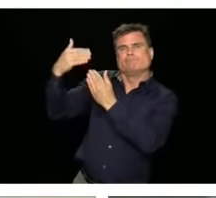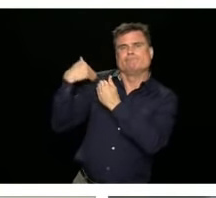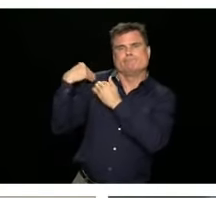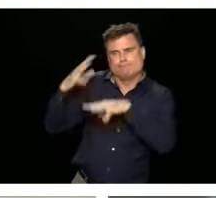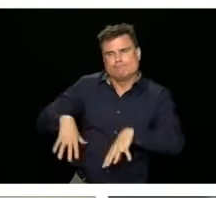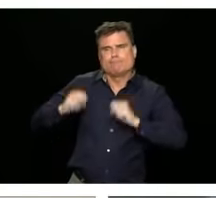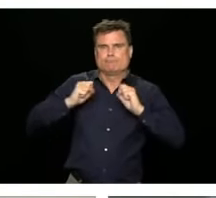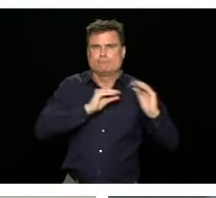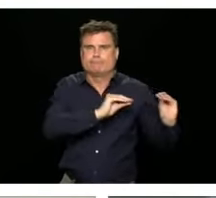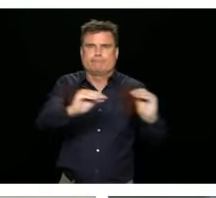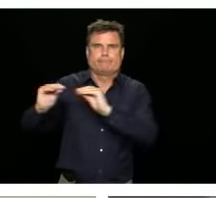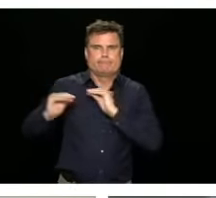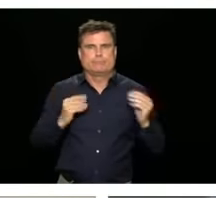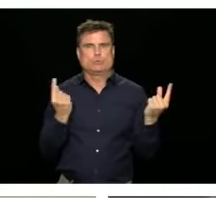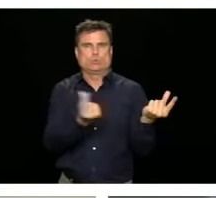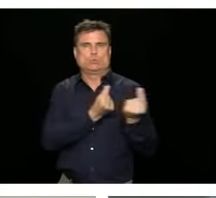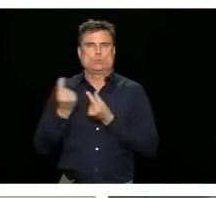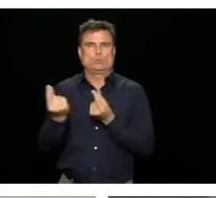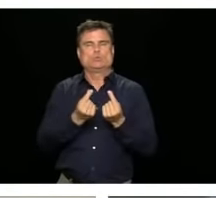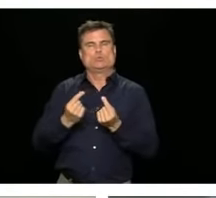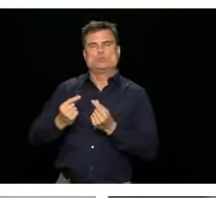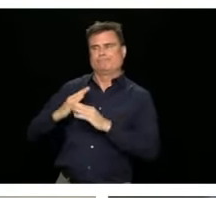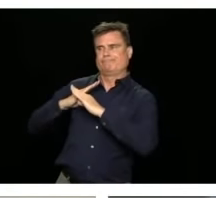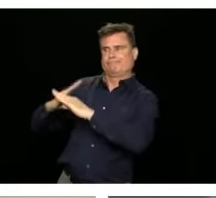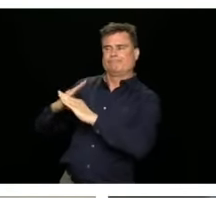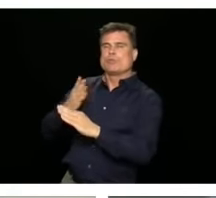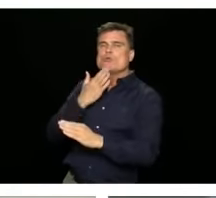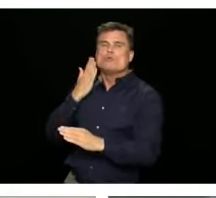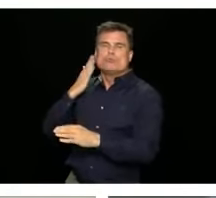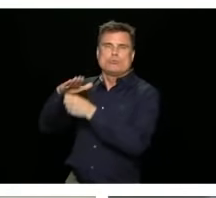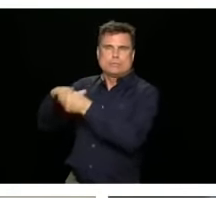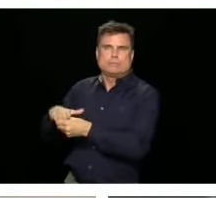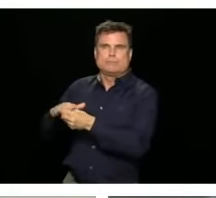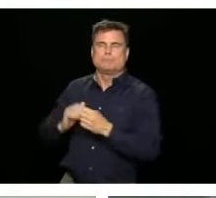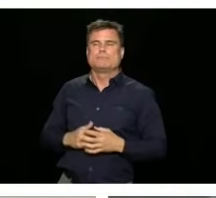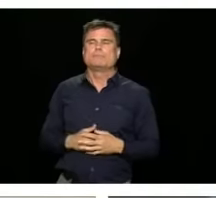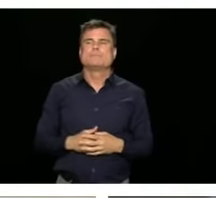equity lens and take a look of the